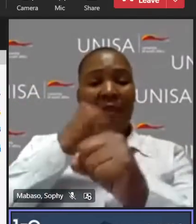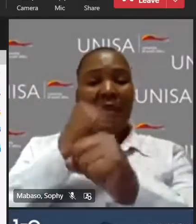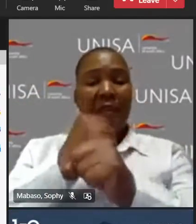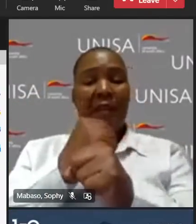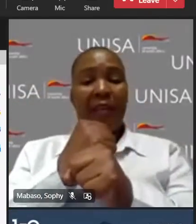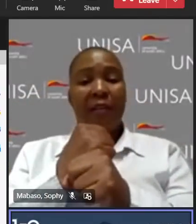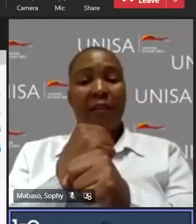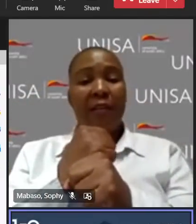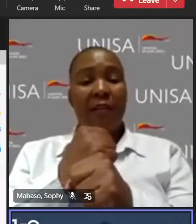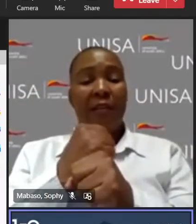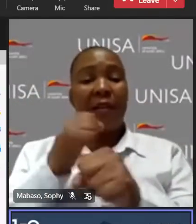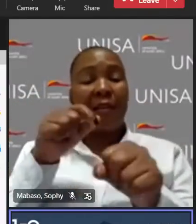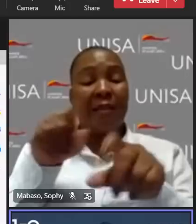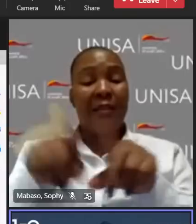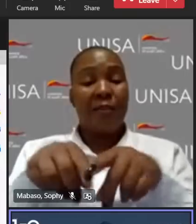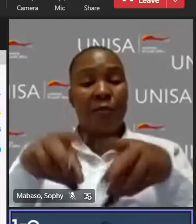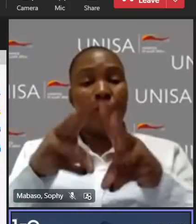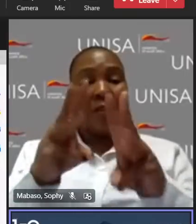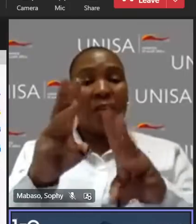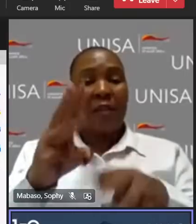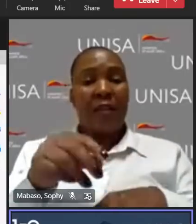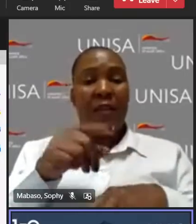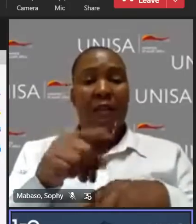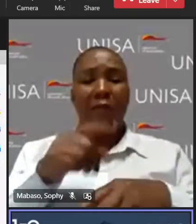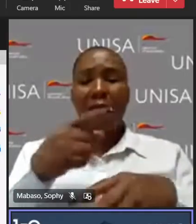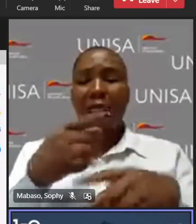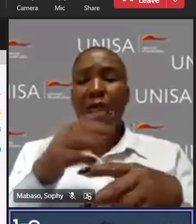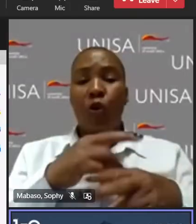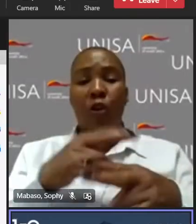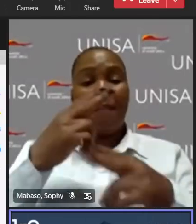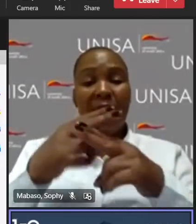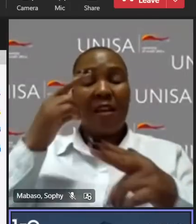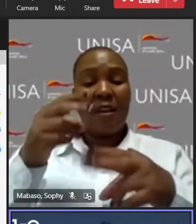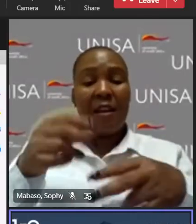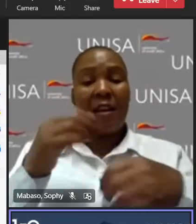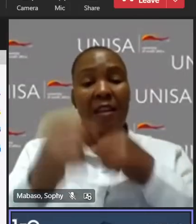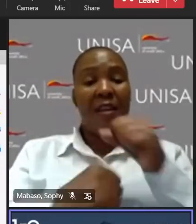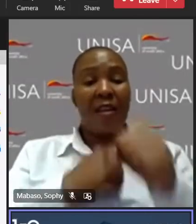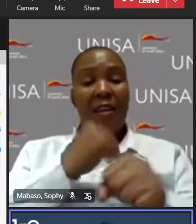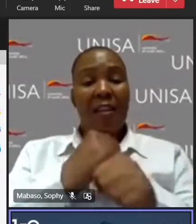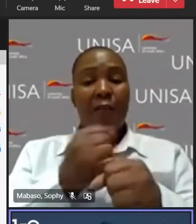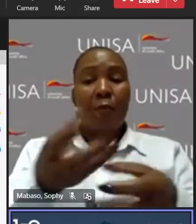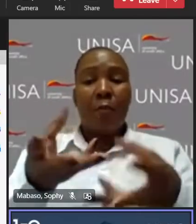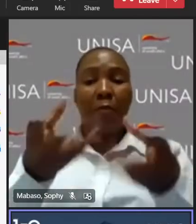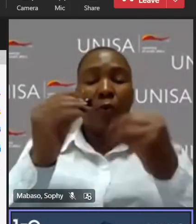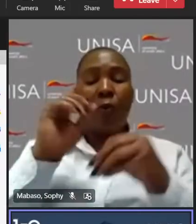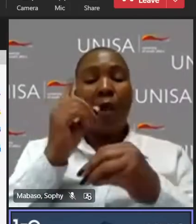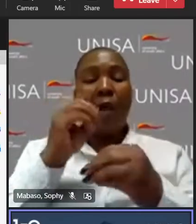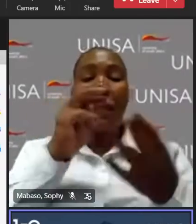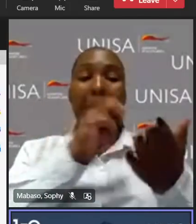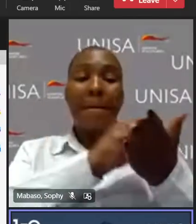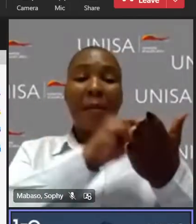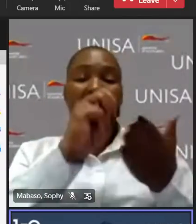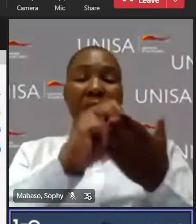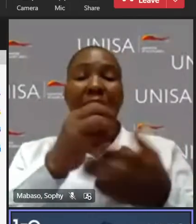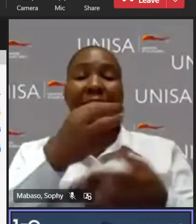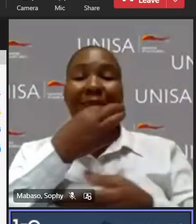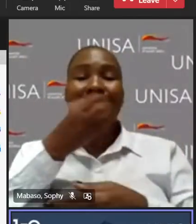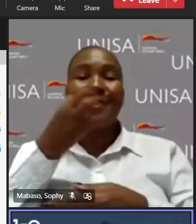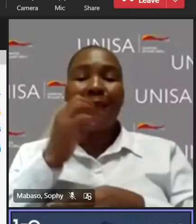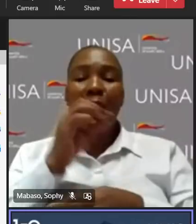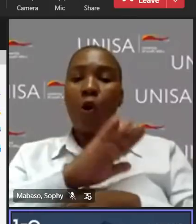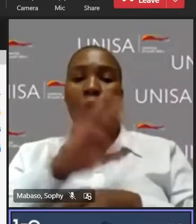instance, she is not in a final year, and you will get the message that you are not in your final